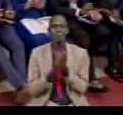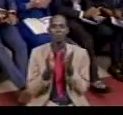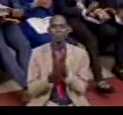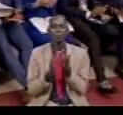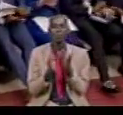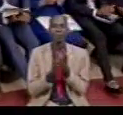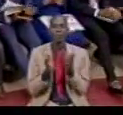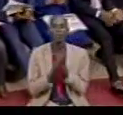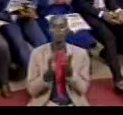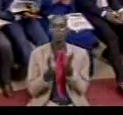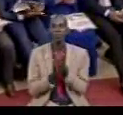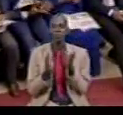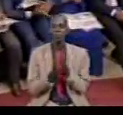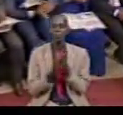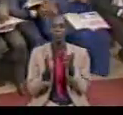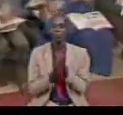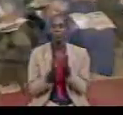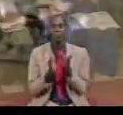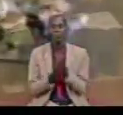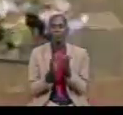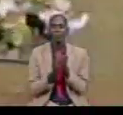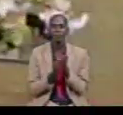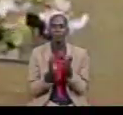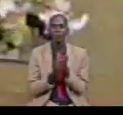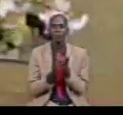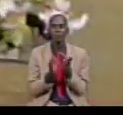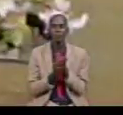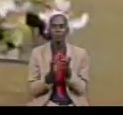Jubilee applause to the Lord Jesus.